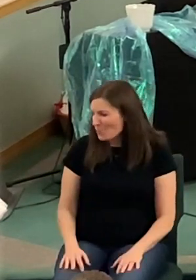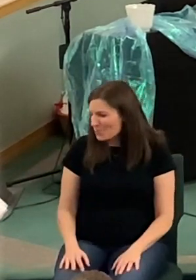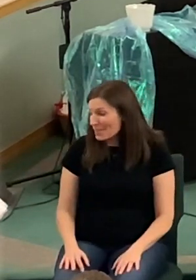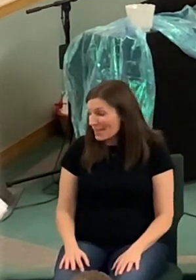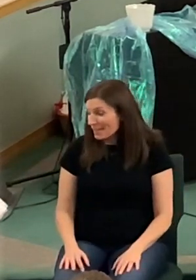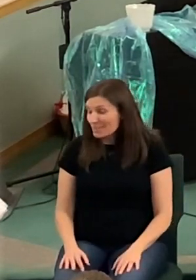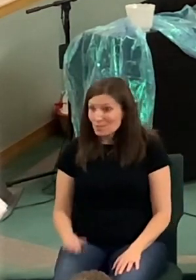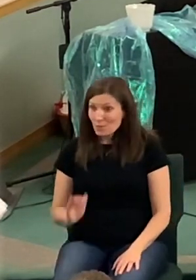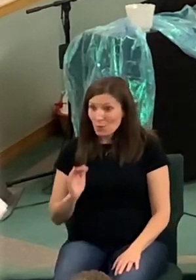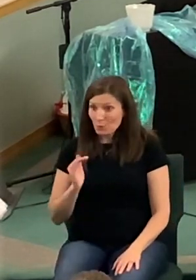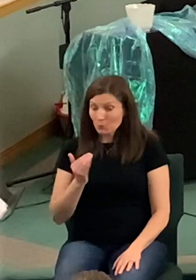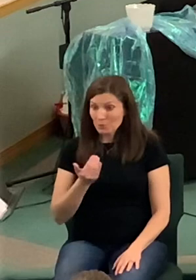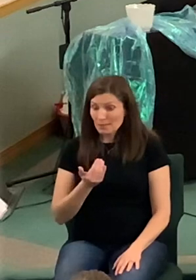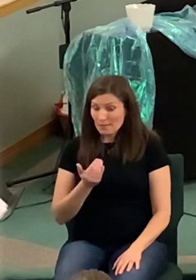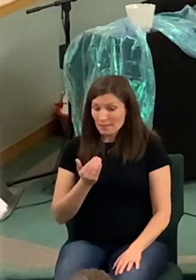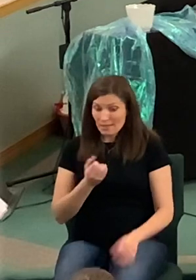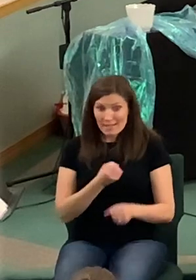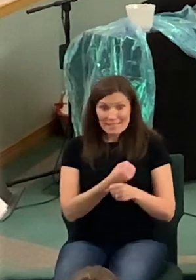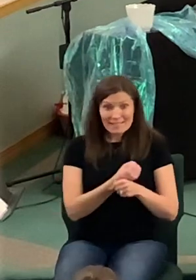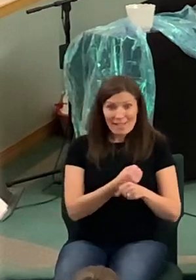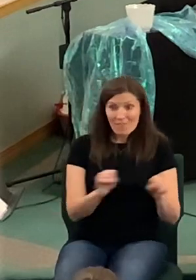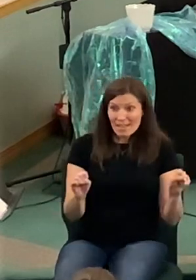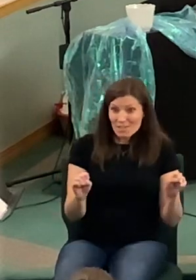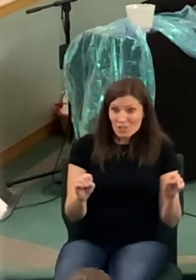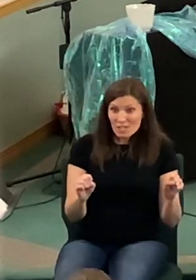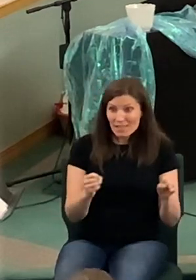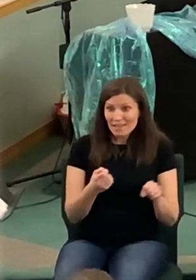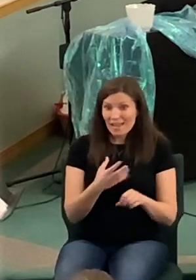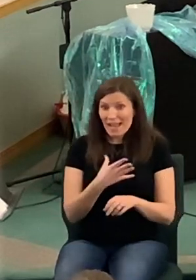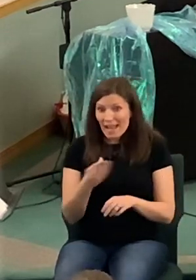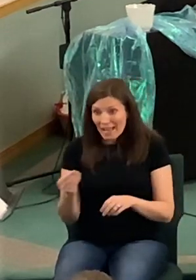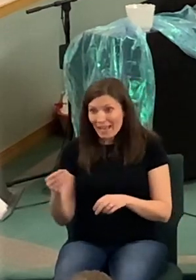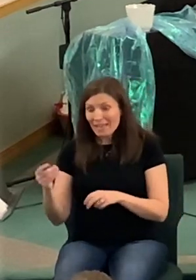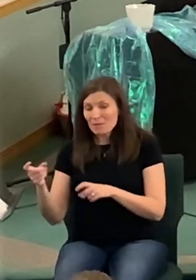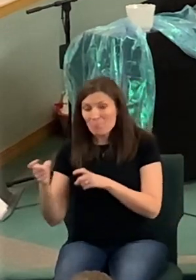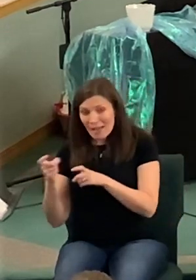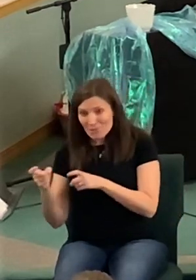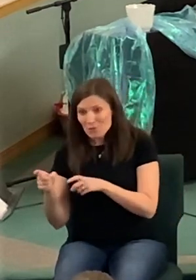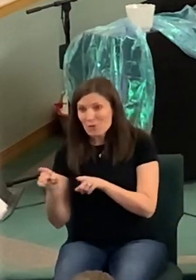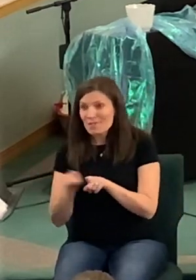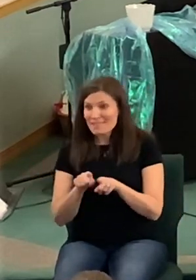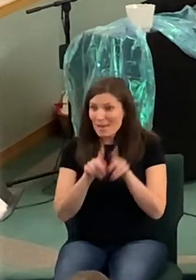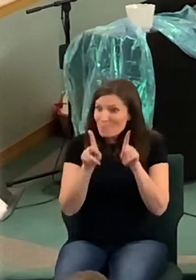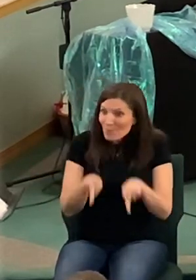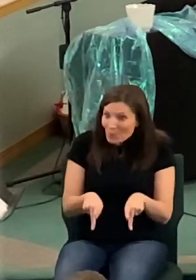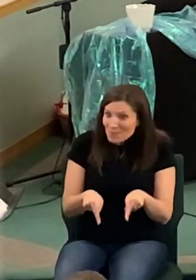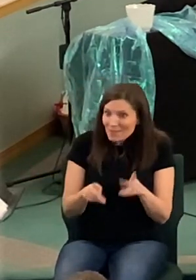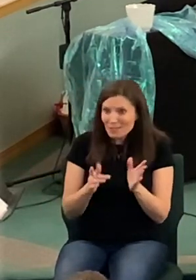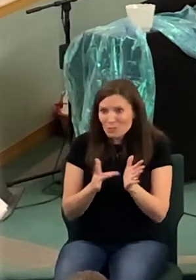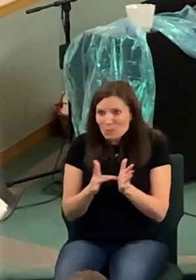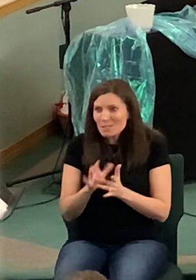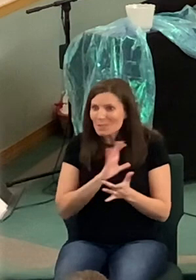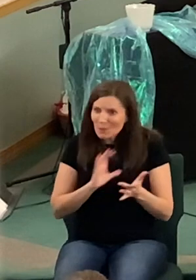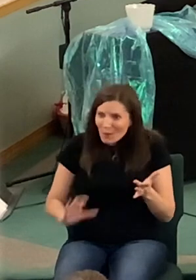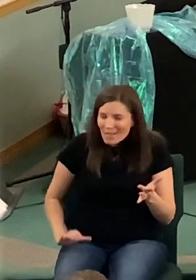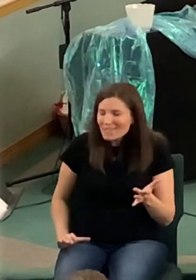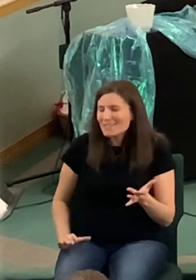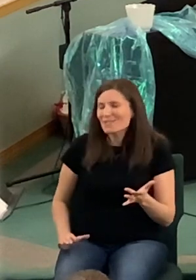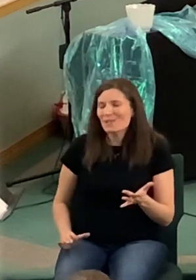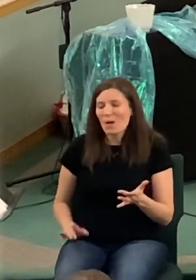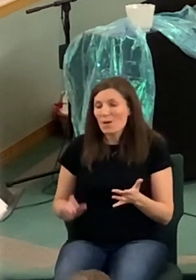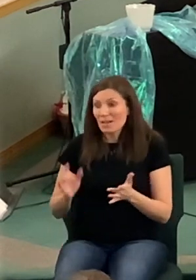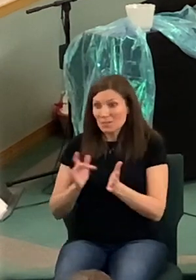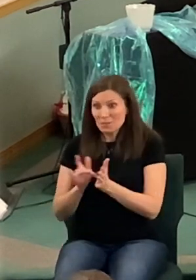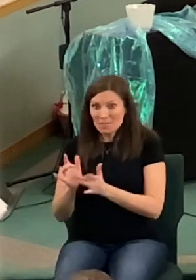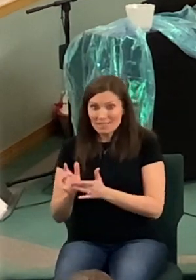master. Their salvation and their master was the same person. And if he cared enough to save their soul, he cared enough